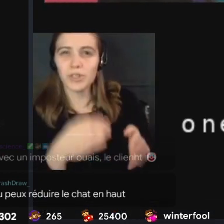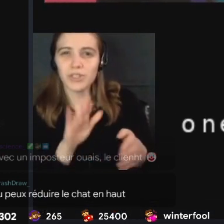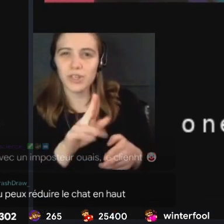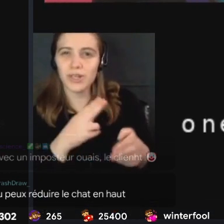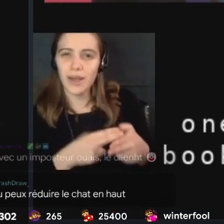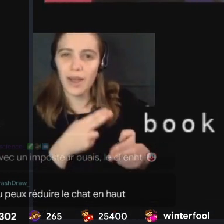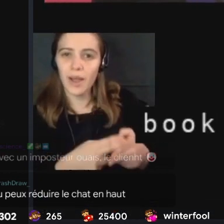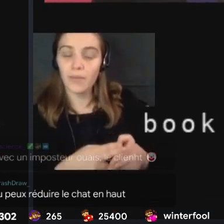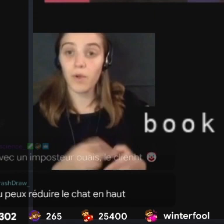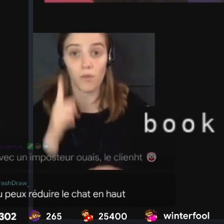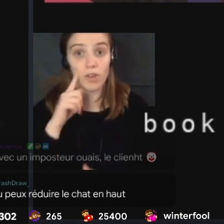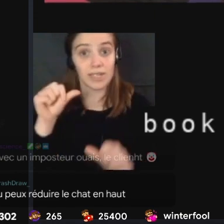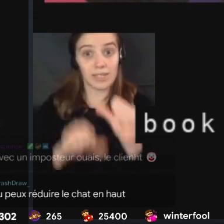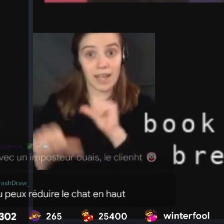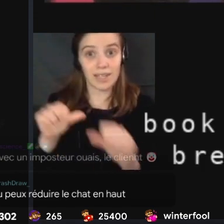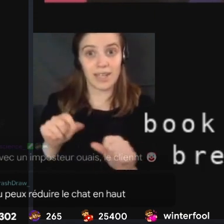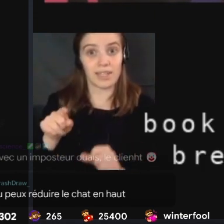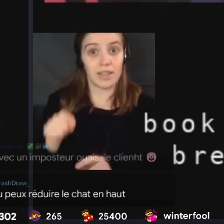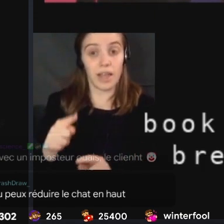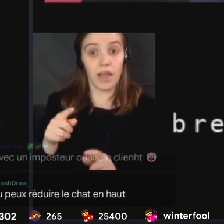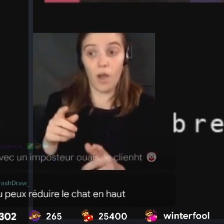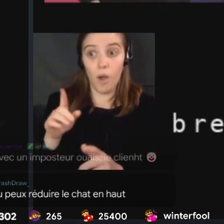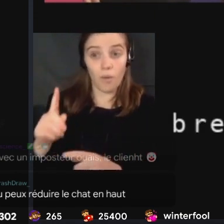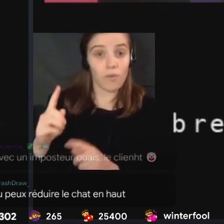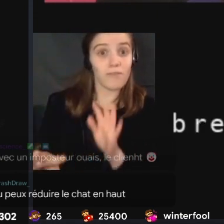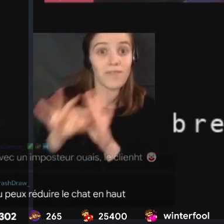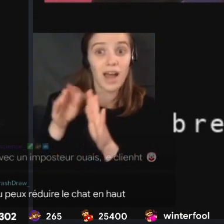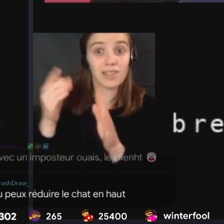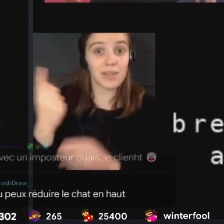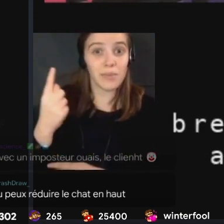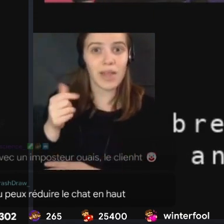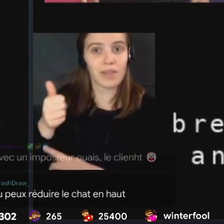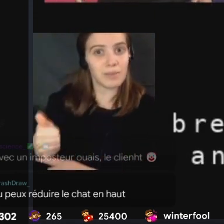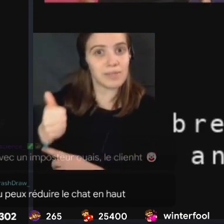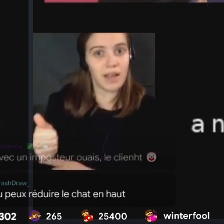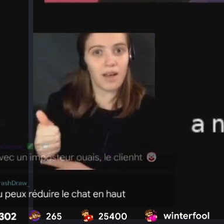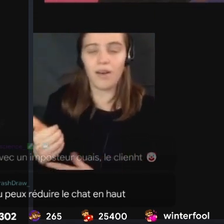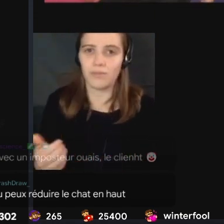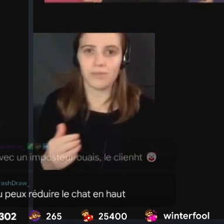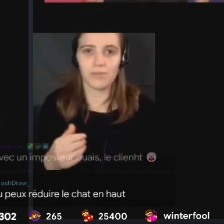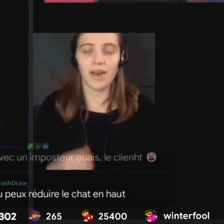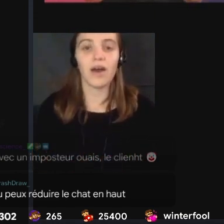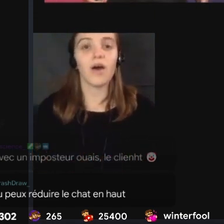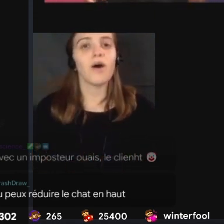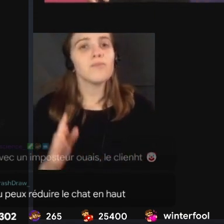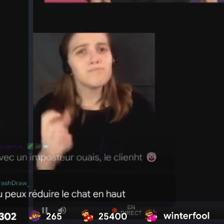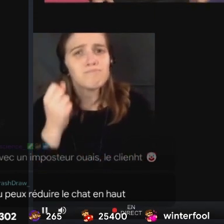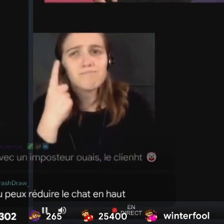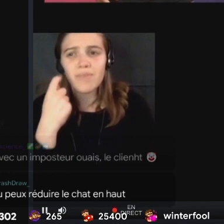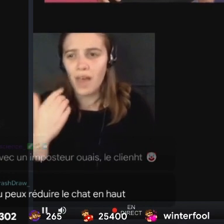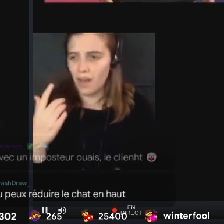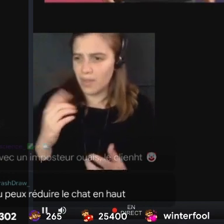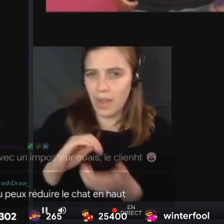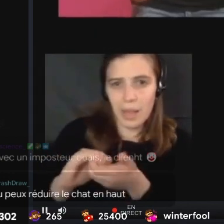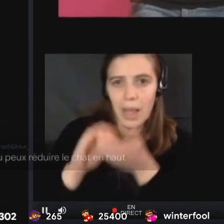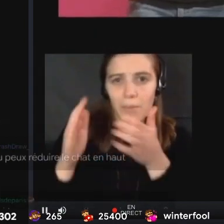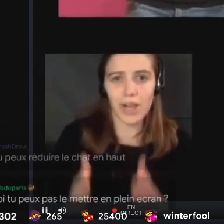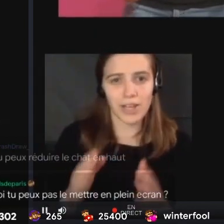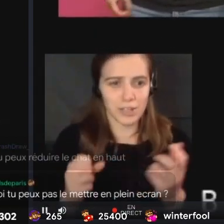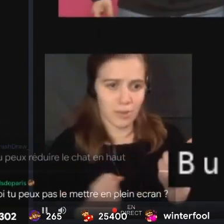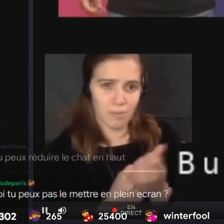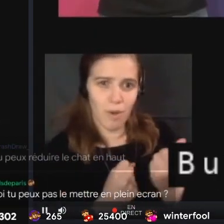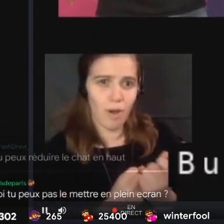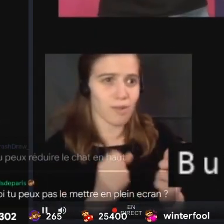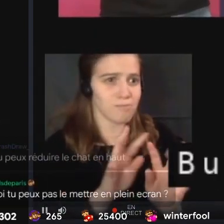one founder announcing a world-changing product. But what about the collaborators Vous who voulez stood pas with le chat? these artists, Mais these que se passe-t-il, scientists, these